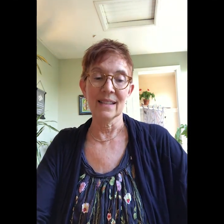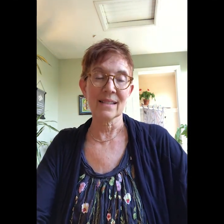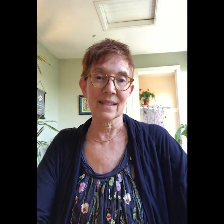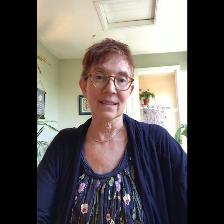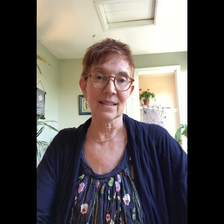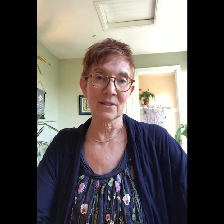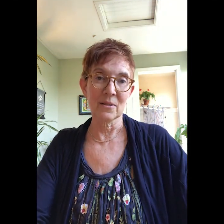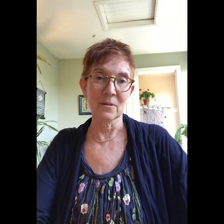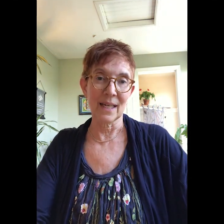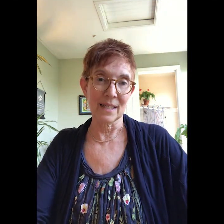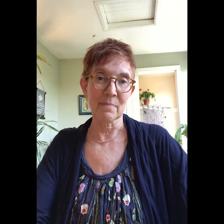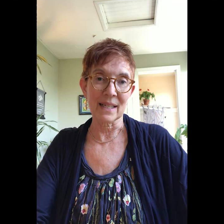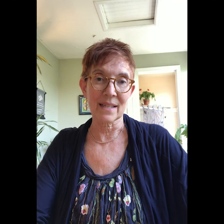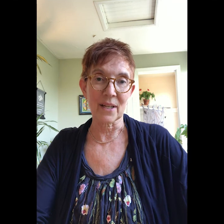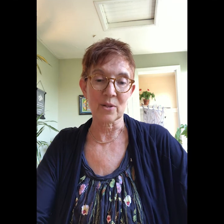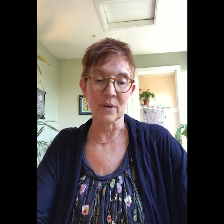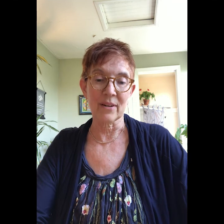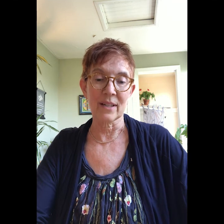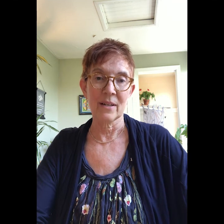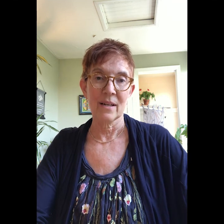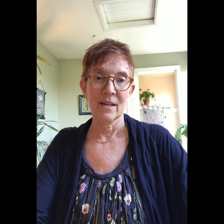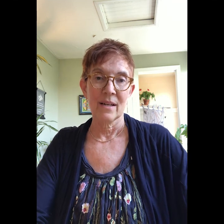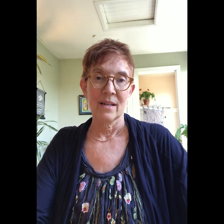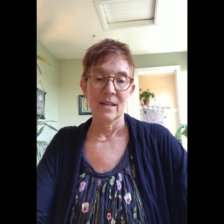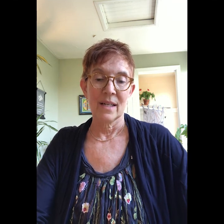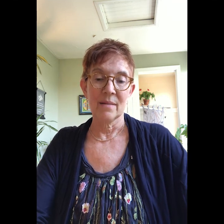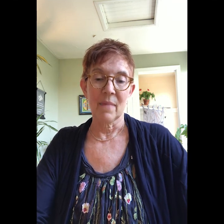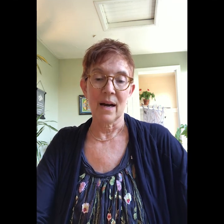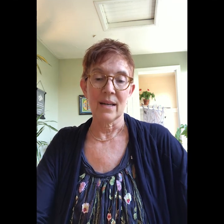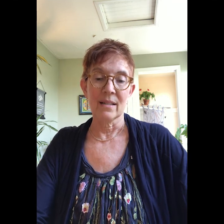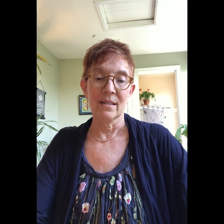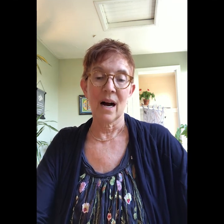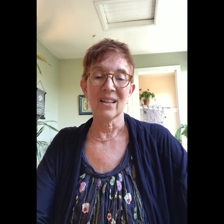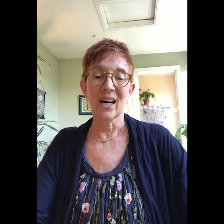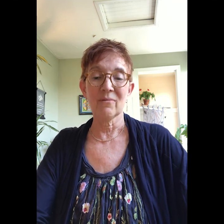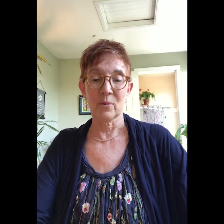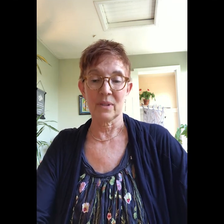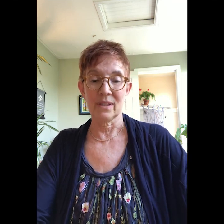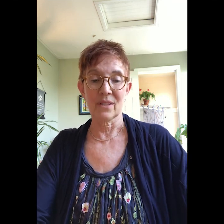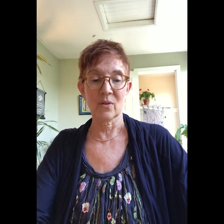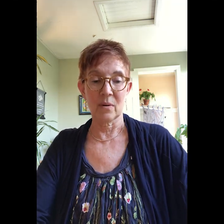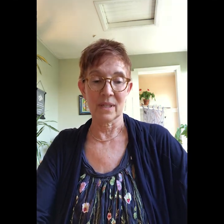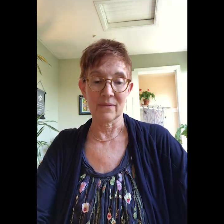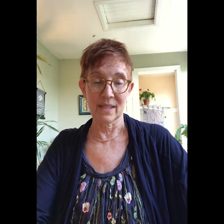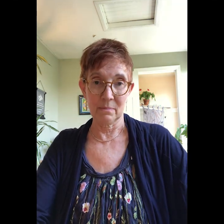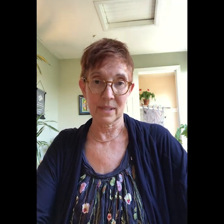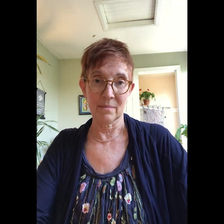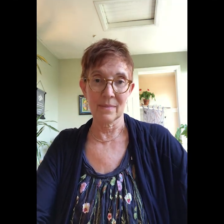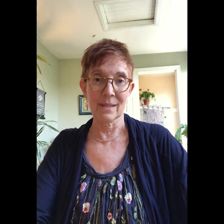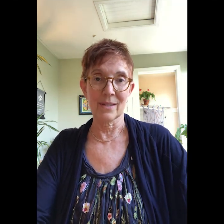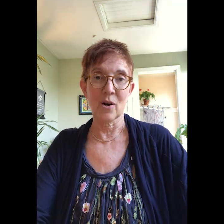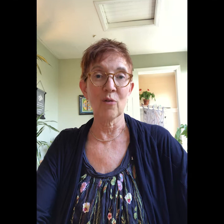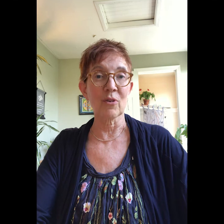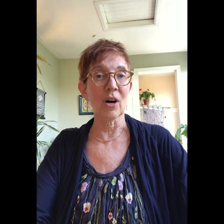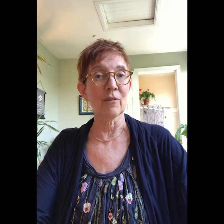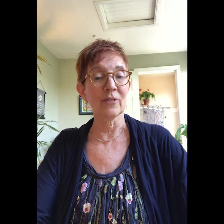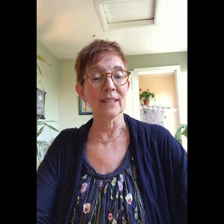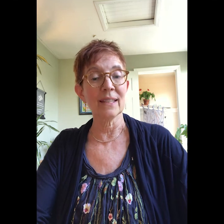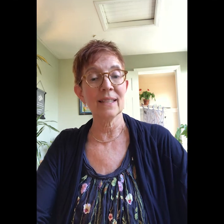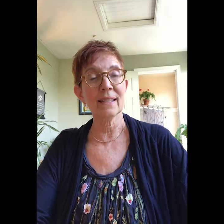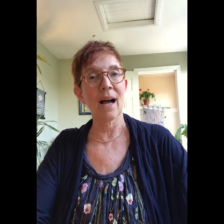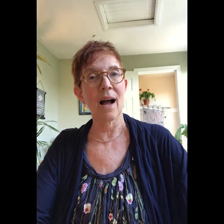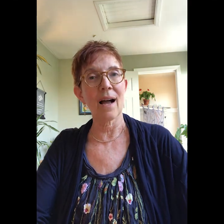and listening to Let Us Make Sanctuary. In my uncomfortable assortment of symptoms and